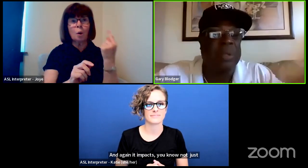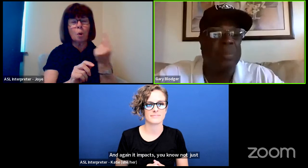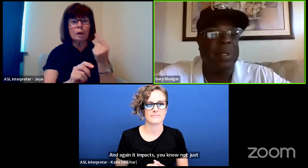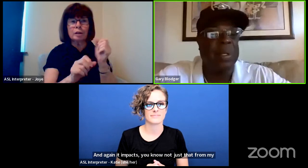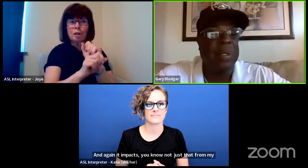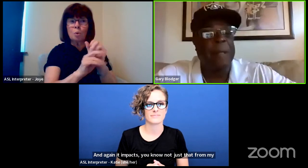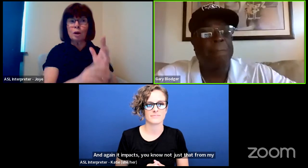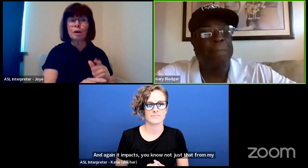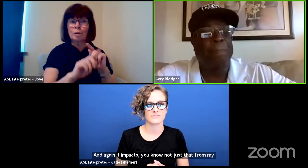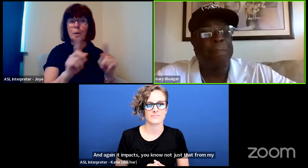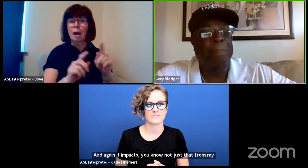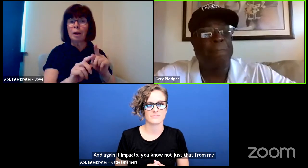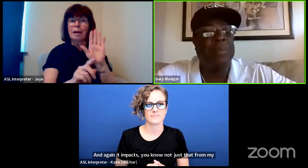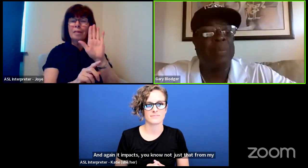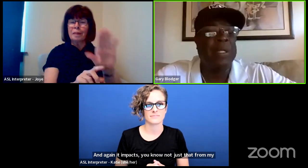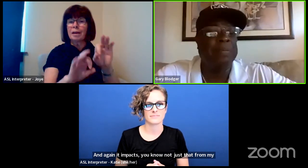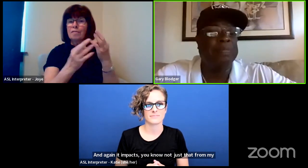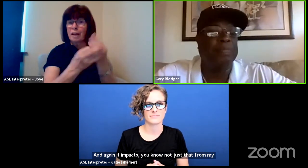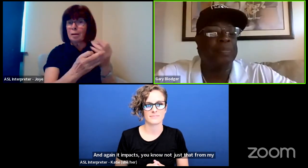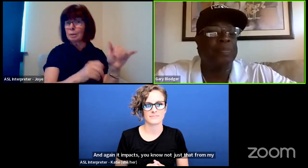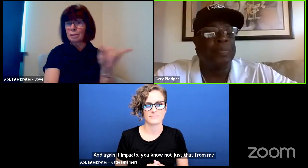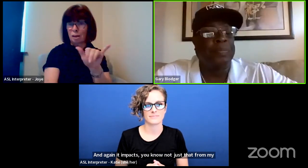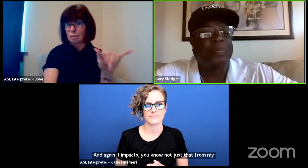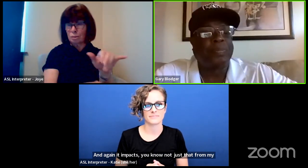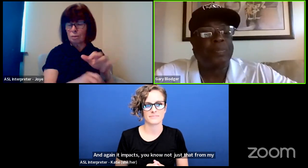with it. I'll complete.